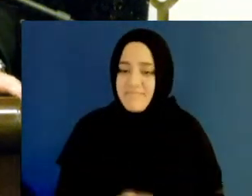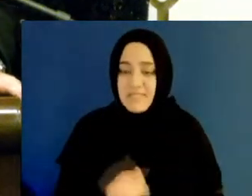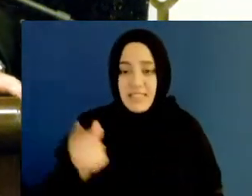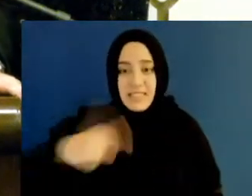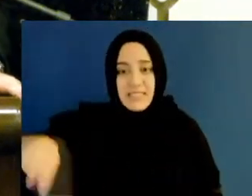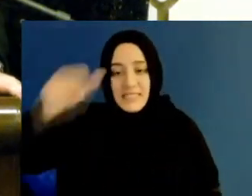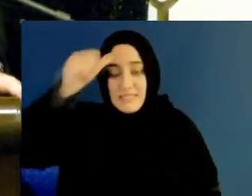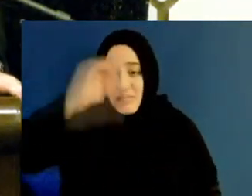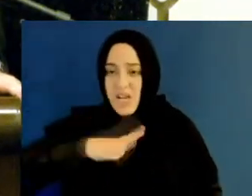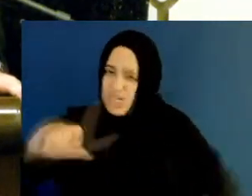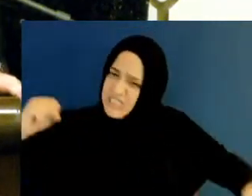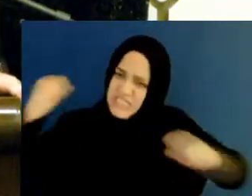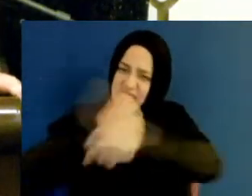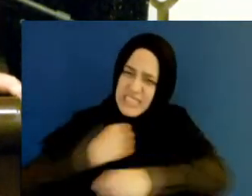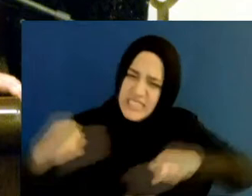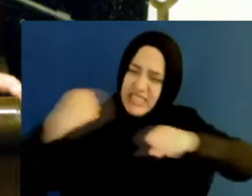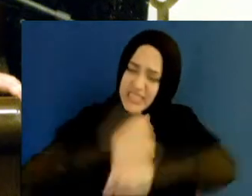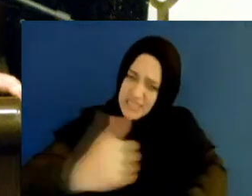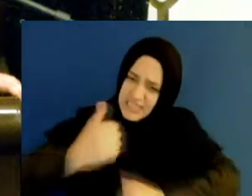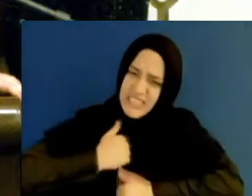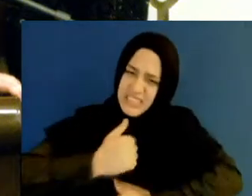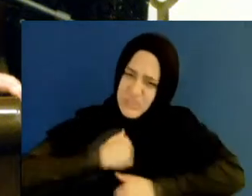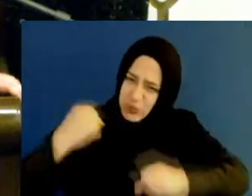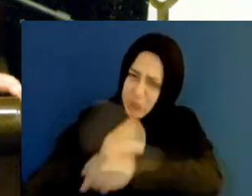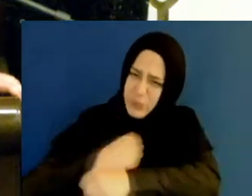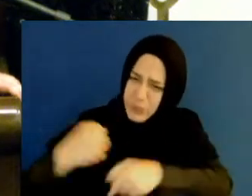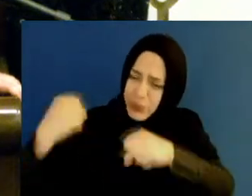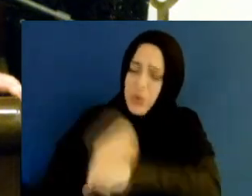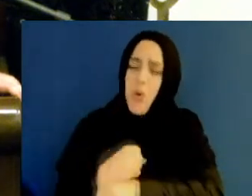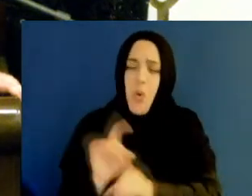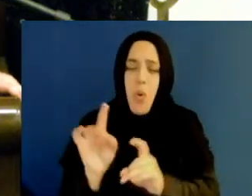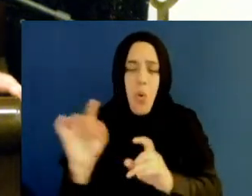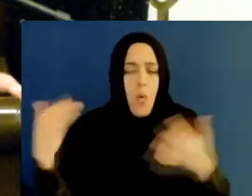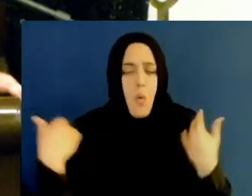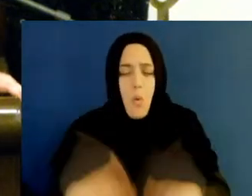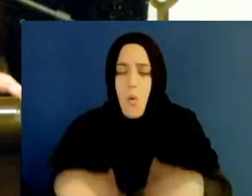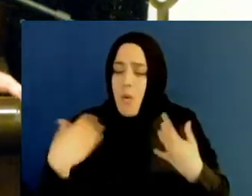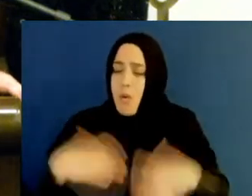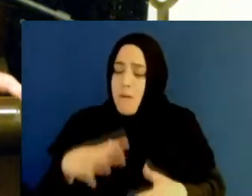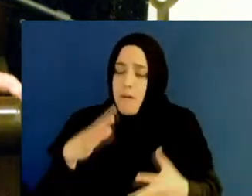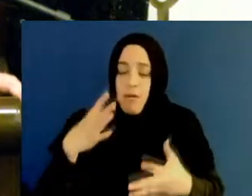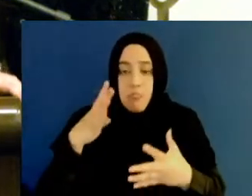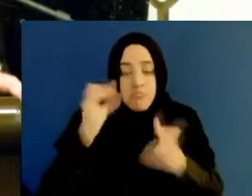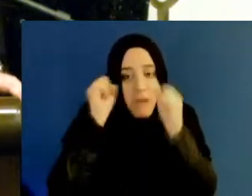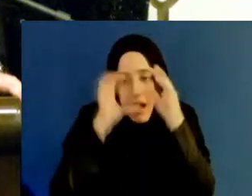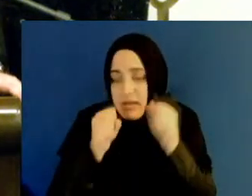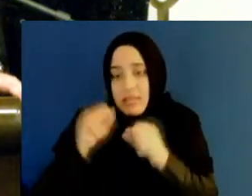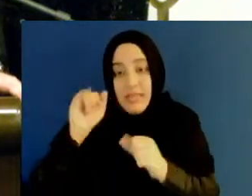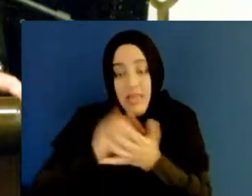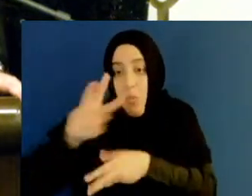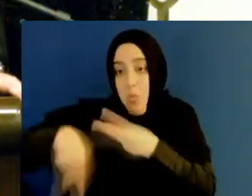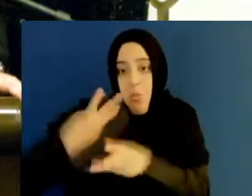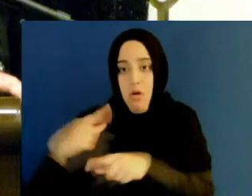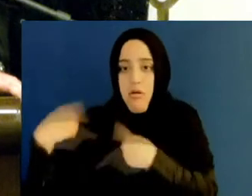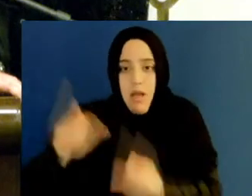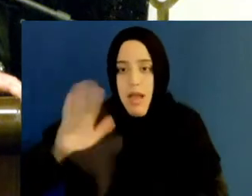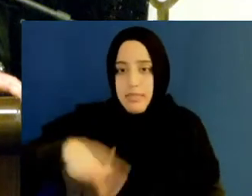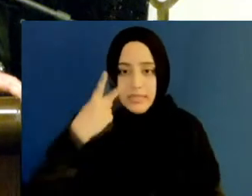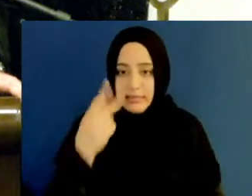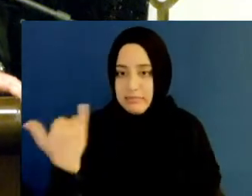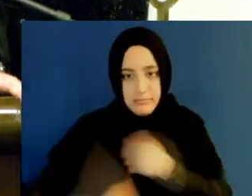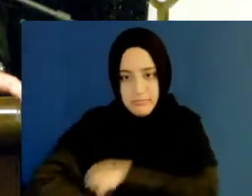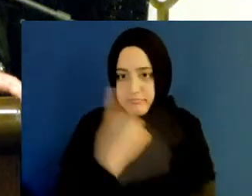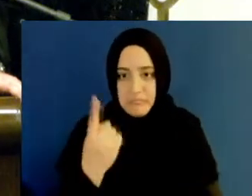age. For within the different stages of the battle on the day of